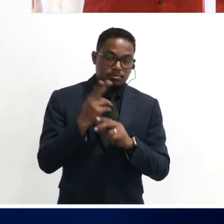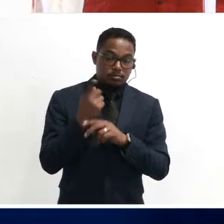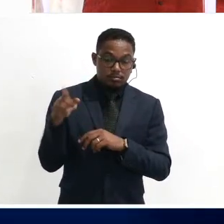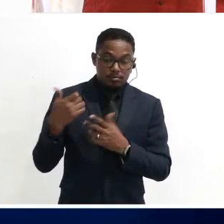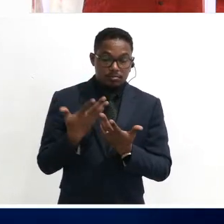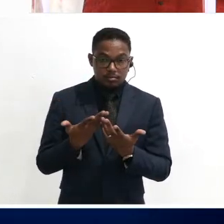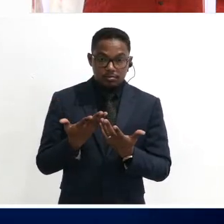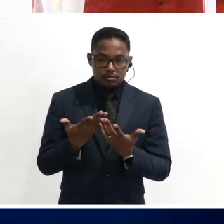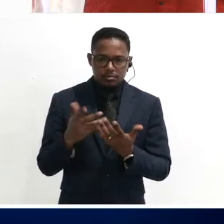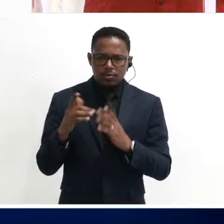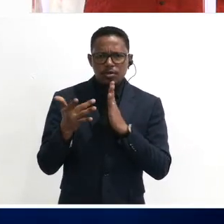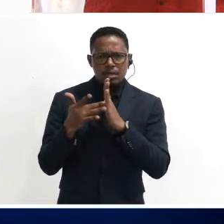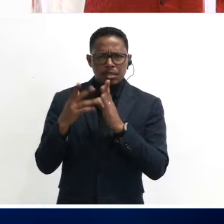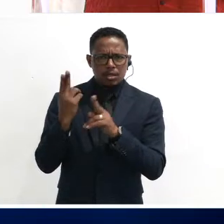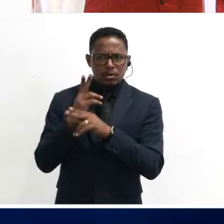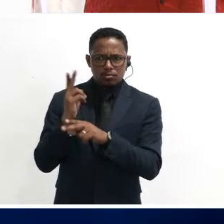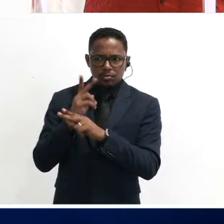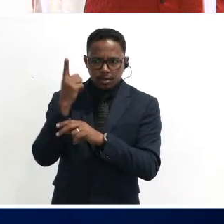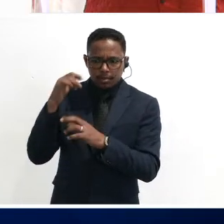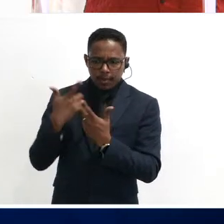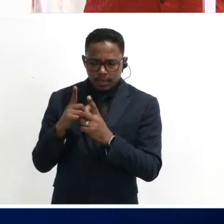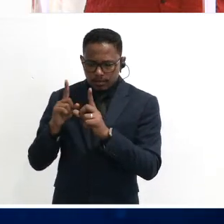most advanced chips.